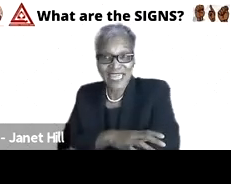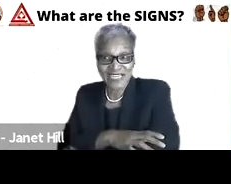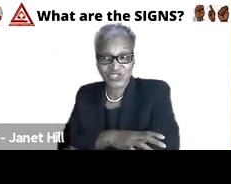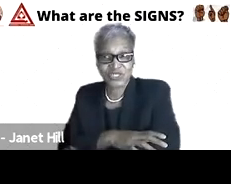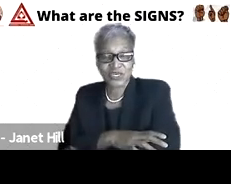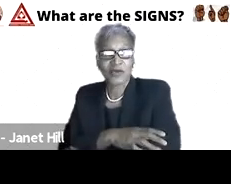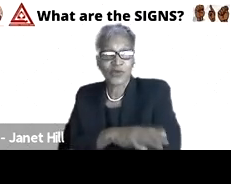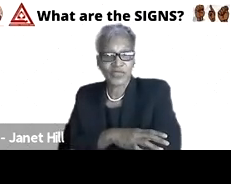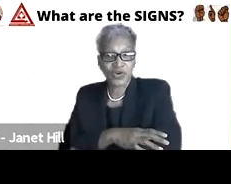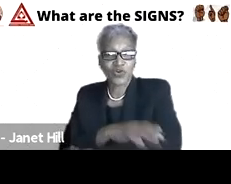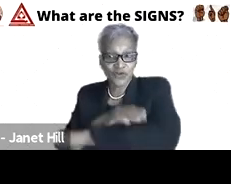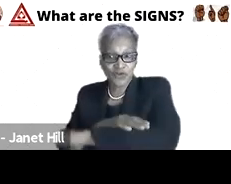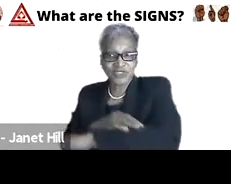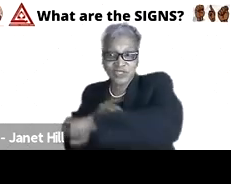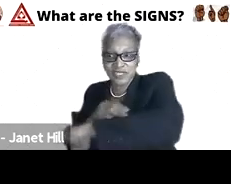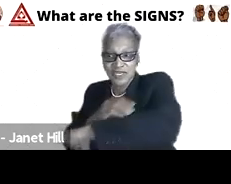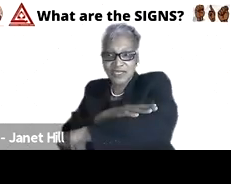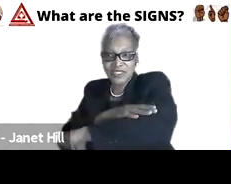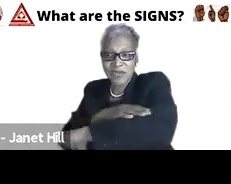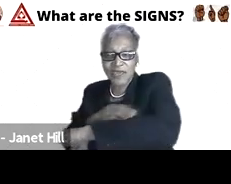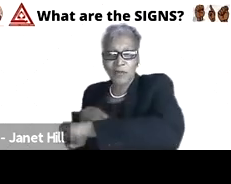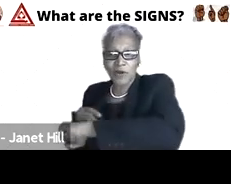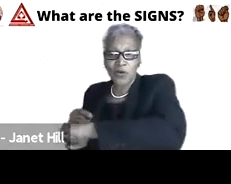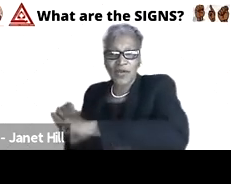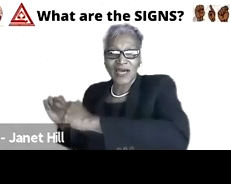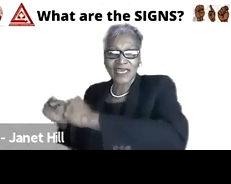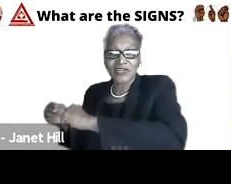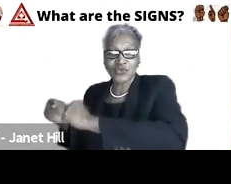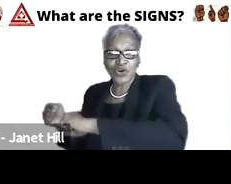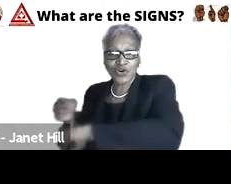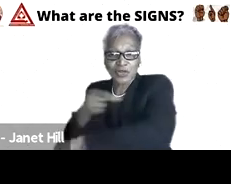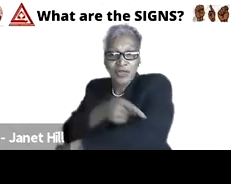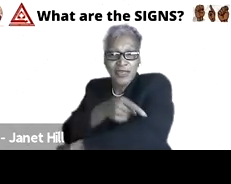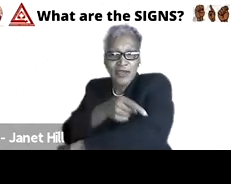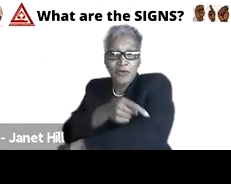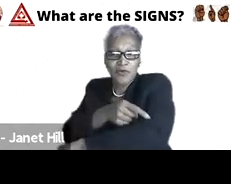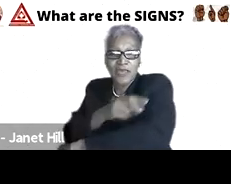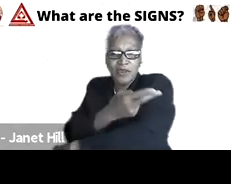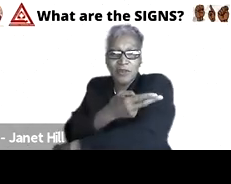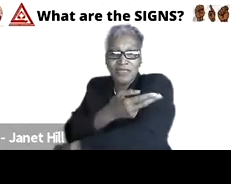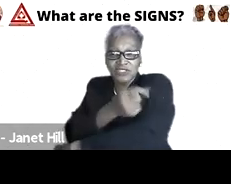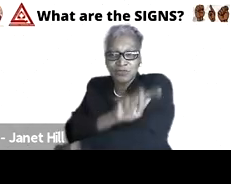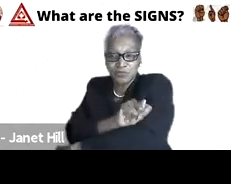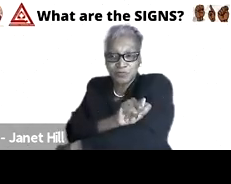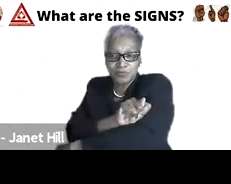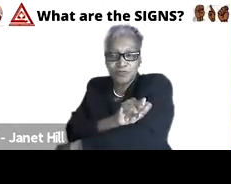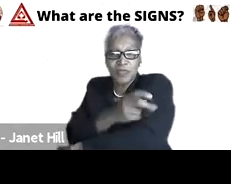the place where they're hurt. For instance, this is my elbow. I can't do hurt elbow right here,